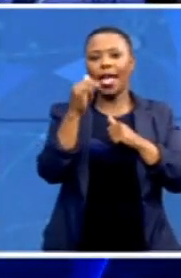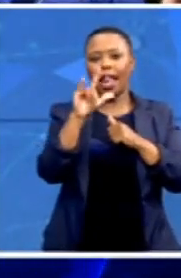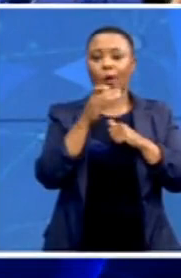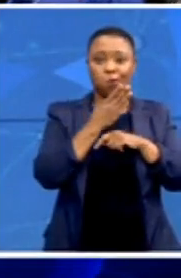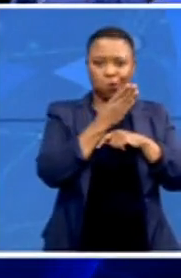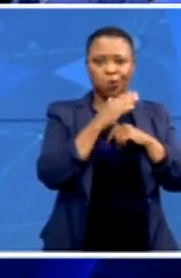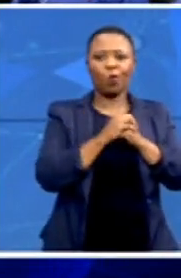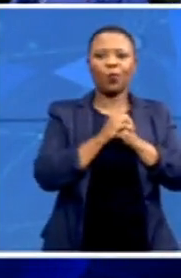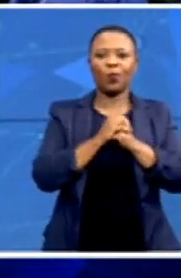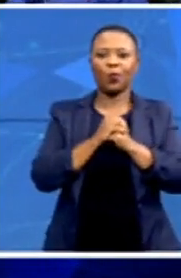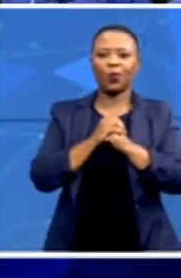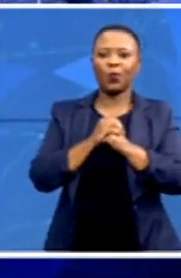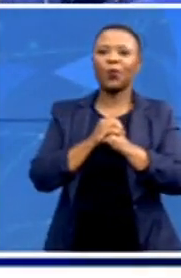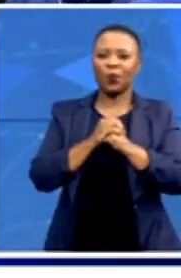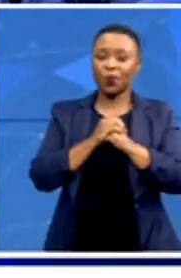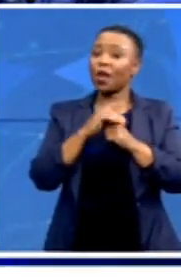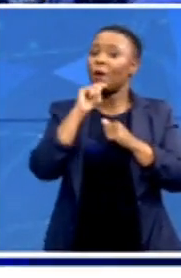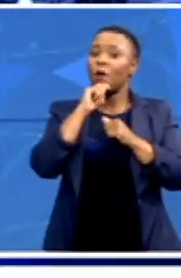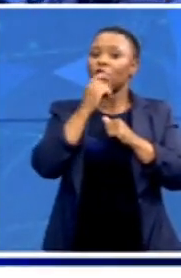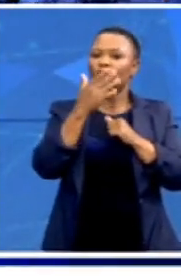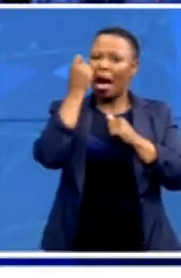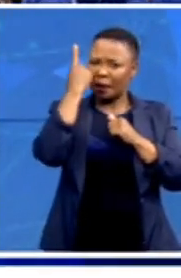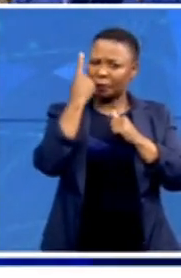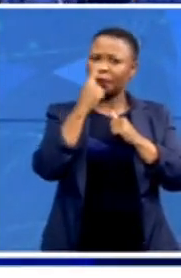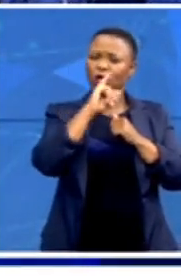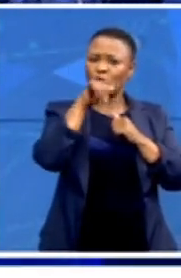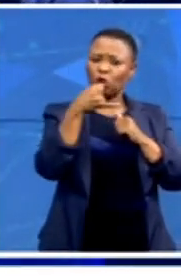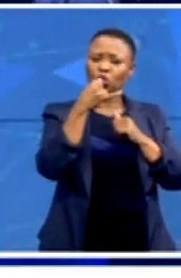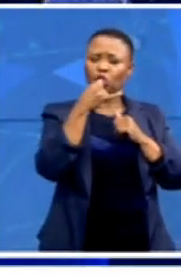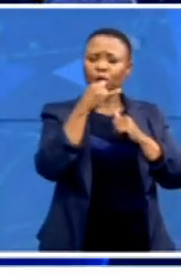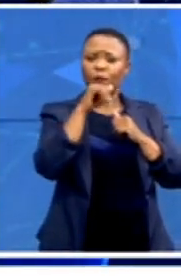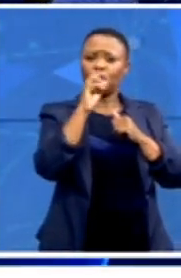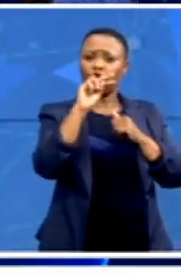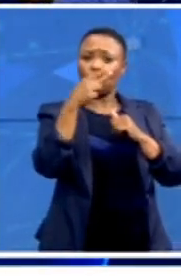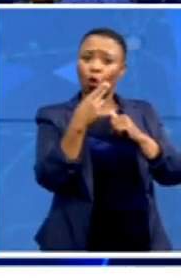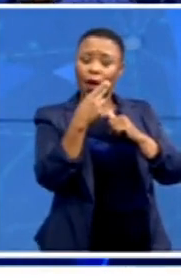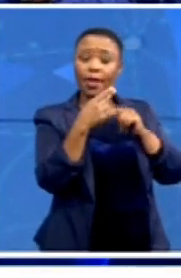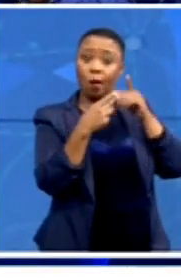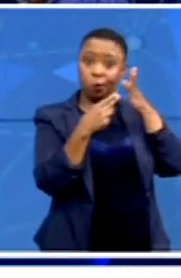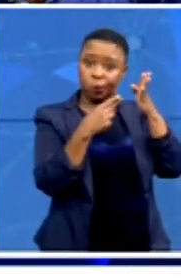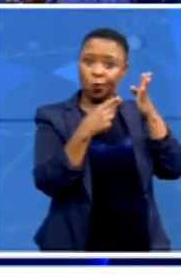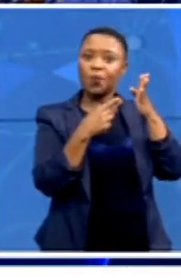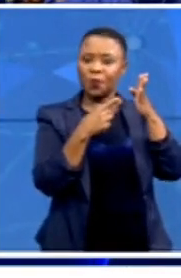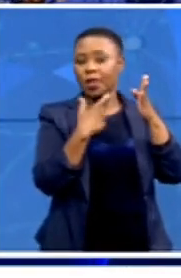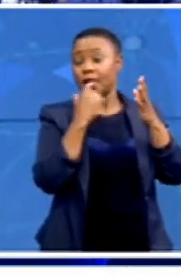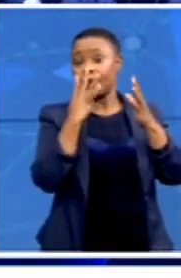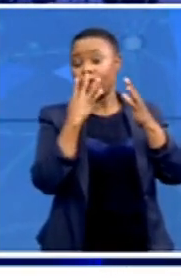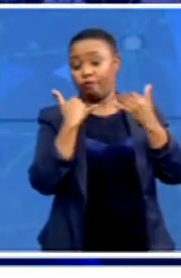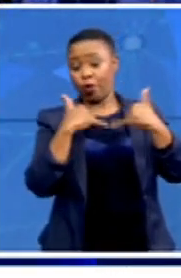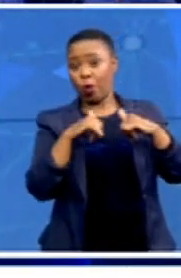understand that John Steenhuisen has just spoken. If you can correct me if I'm wrong, what did he say?